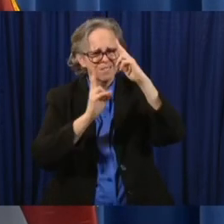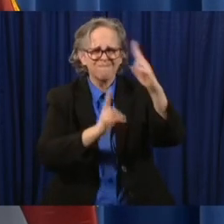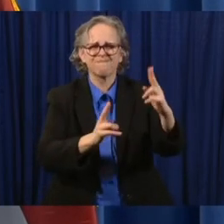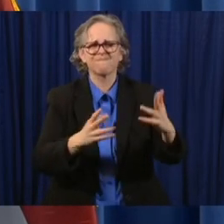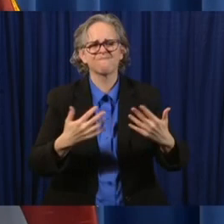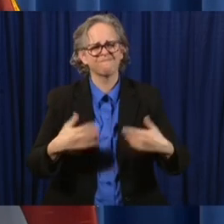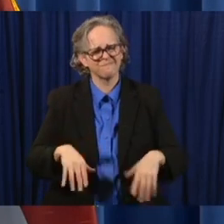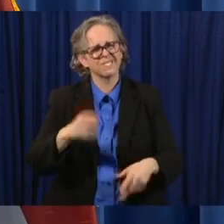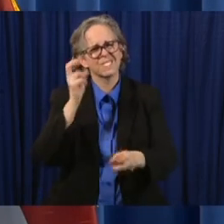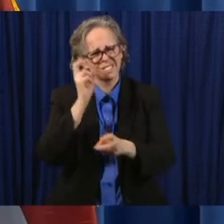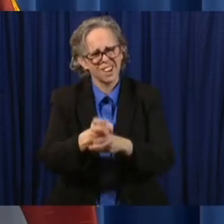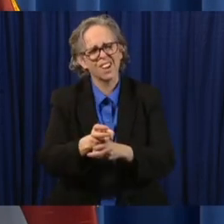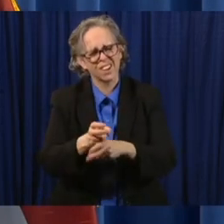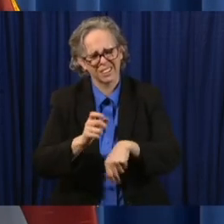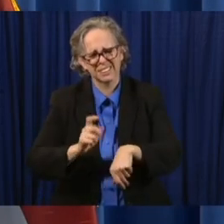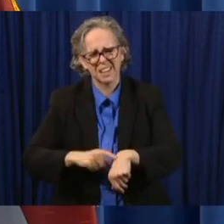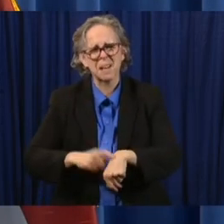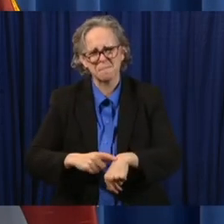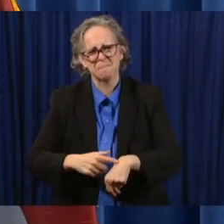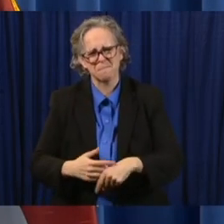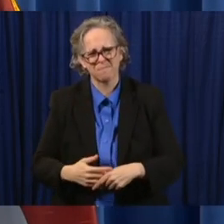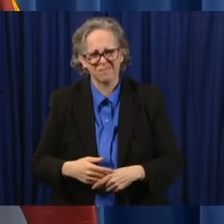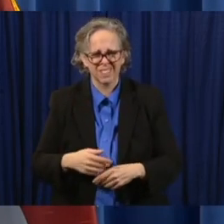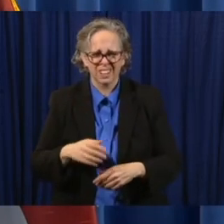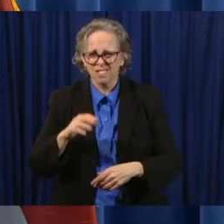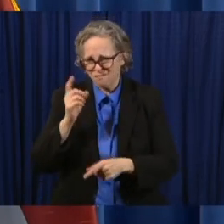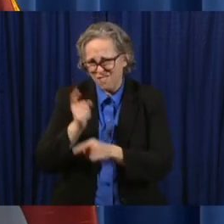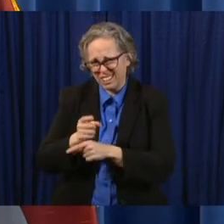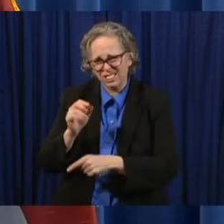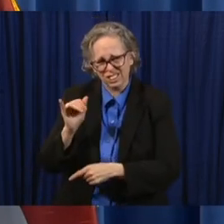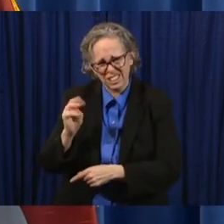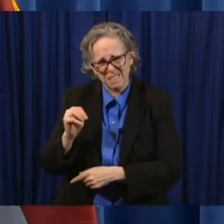difficult times, and you're right, Jim. This is something that